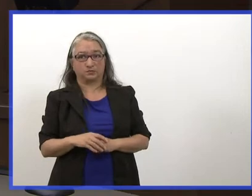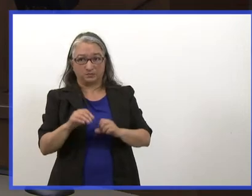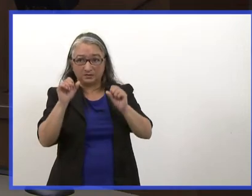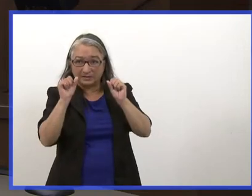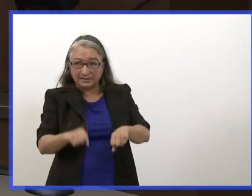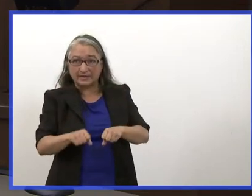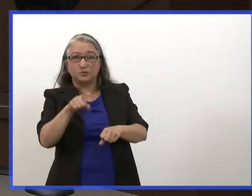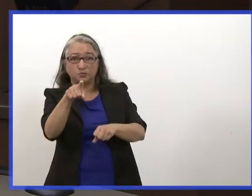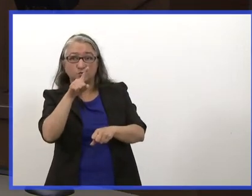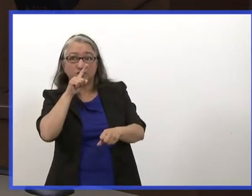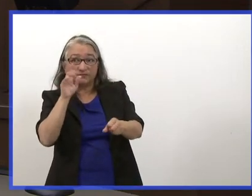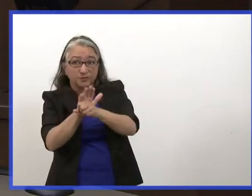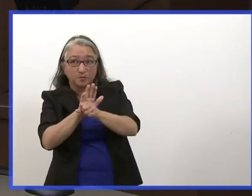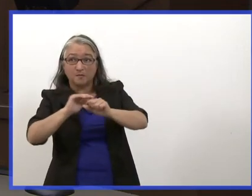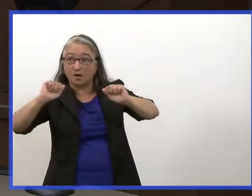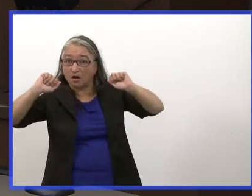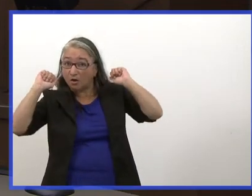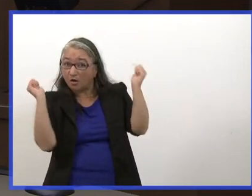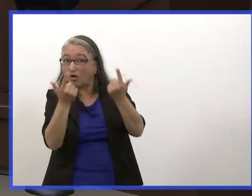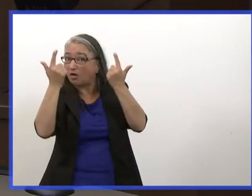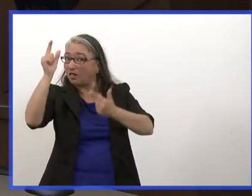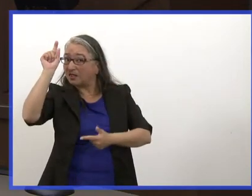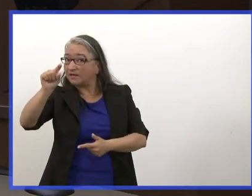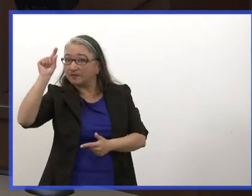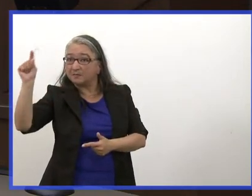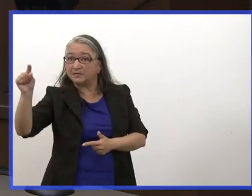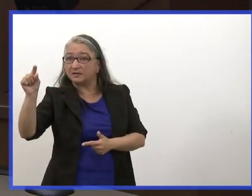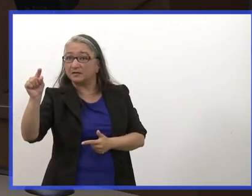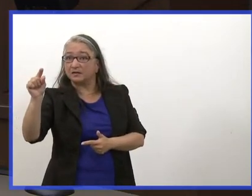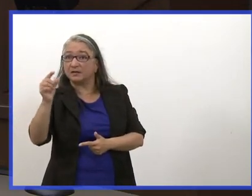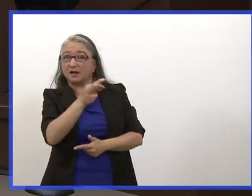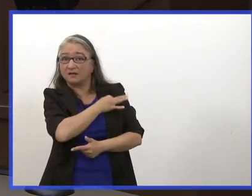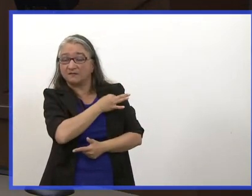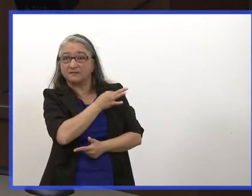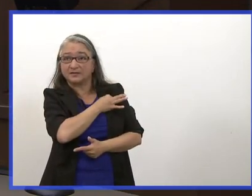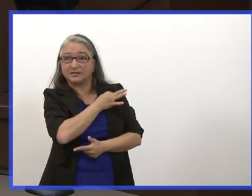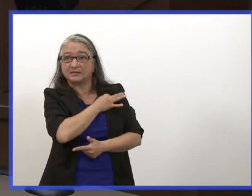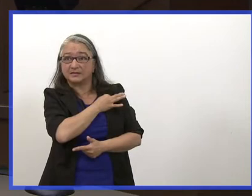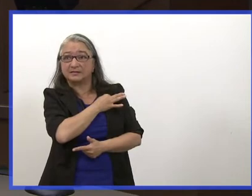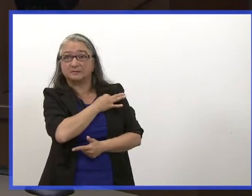work from home at this point? Because we're hearing rumors that would suggest otherwise.